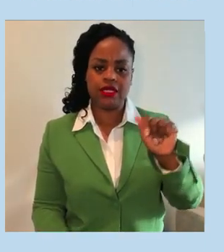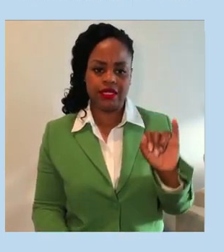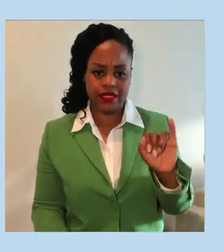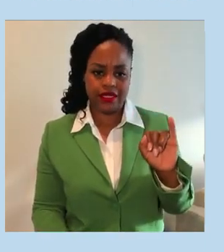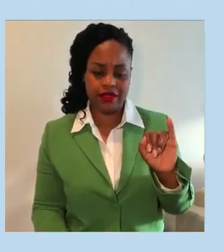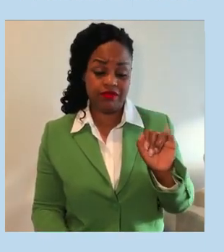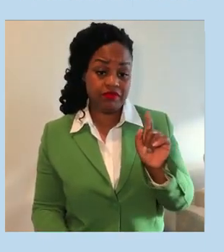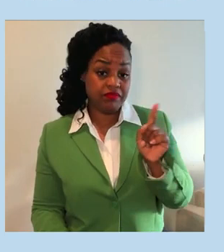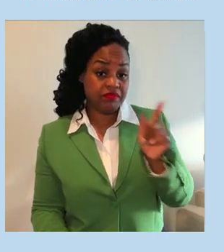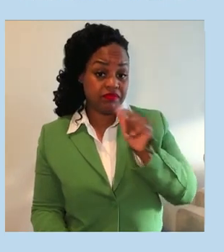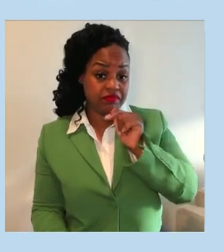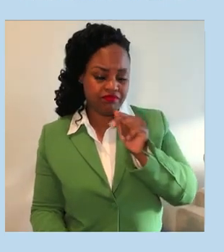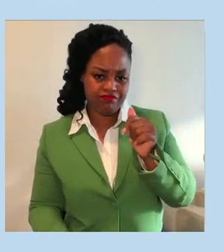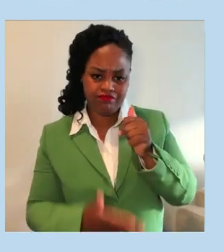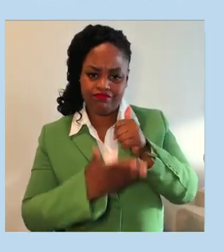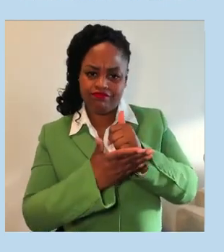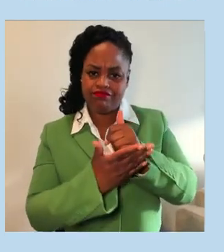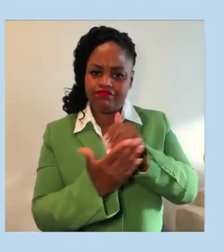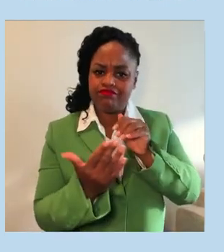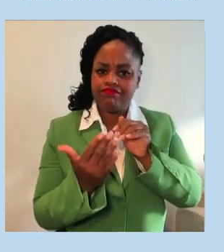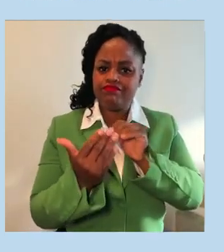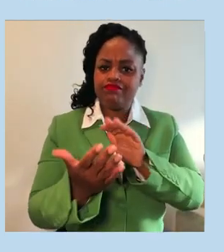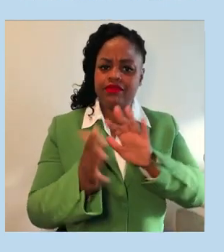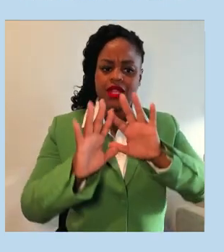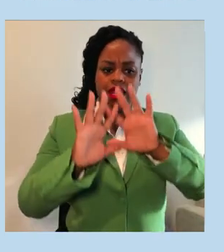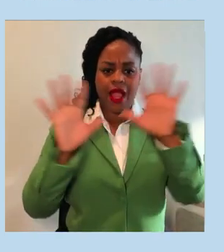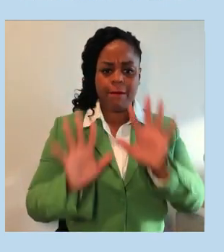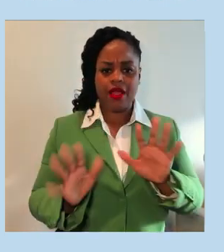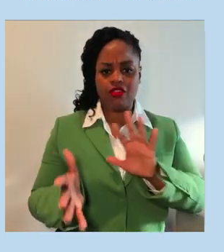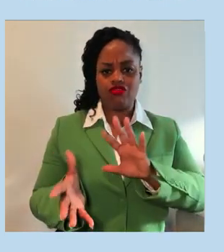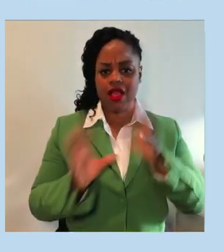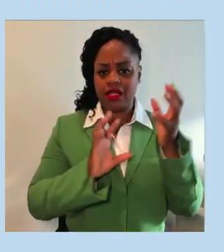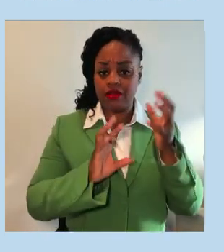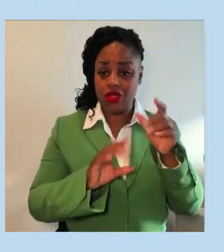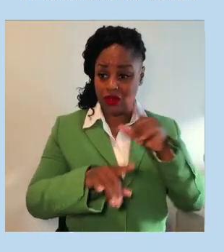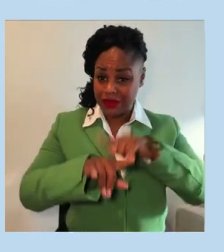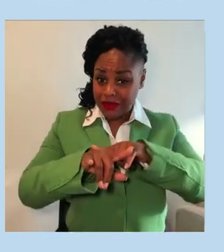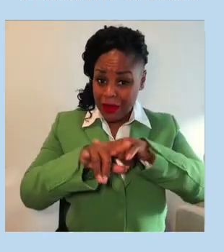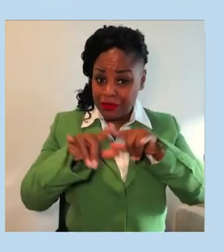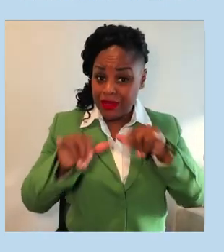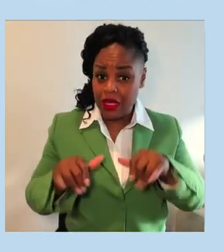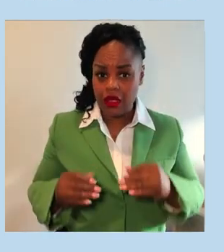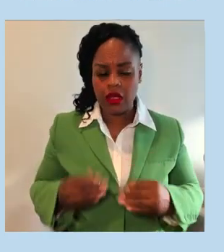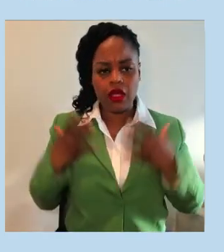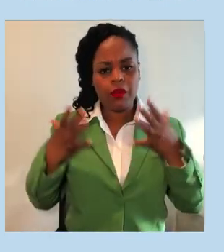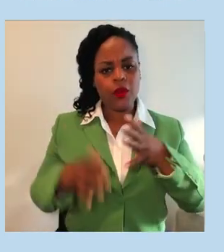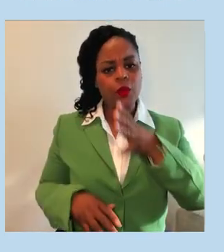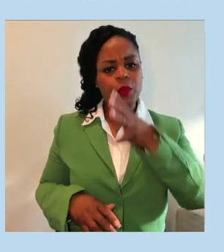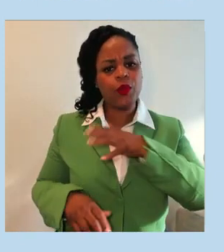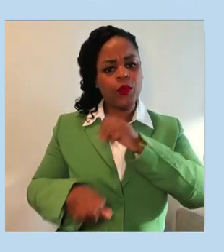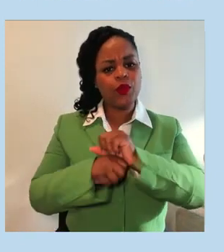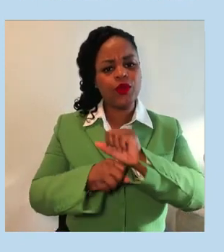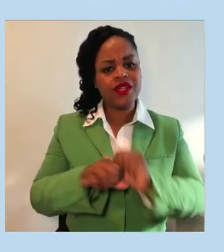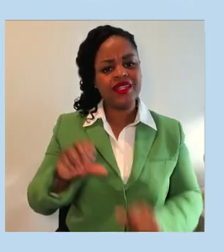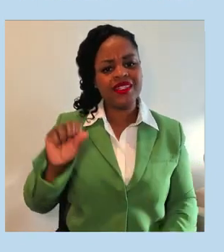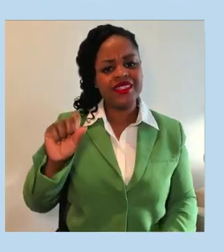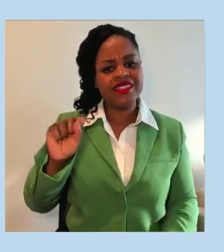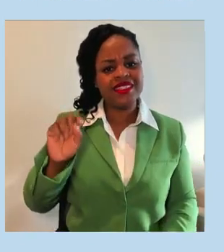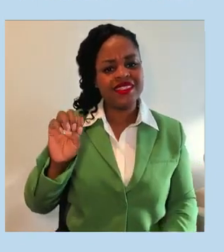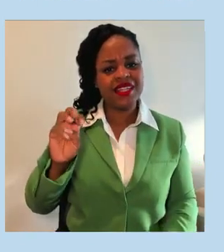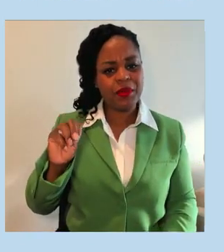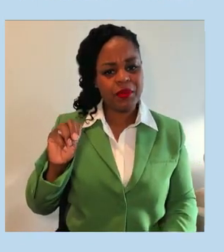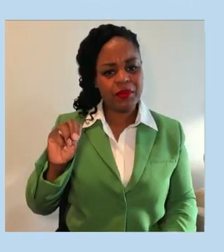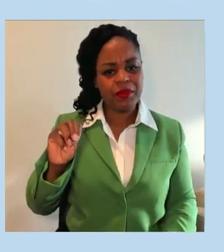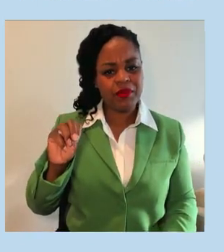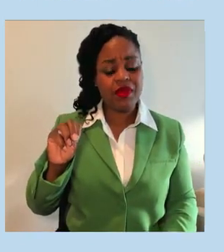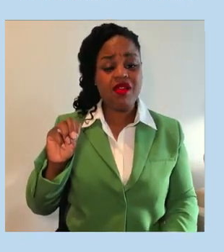other young women in STEM to follow in her footsteps. Other leaders here today are promoting democracy across borders, preventing and responding to the